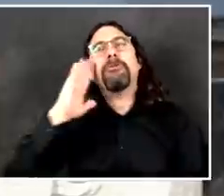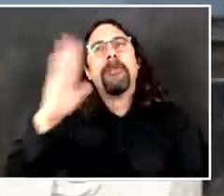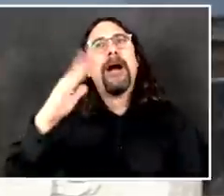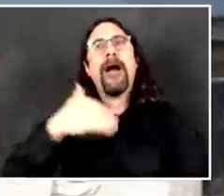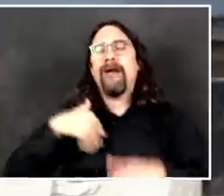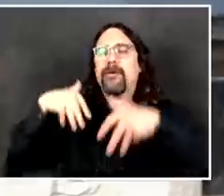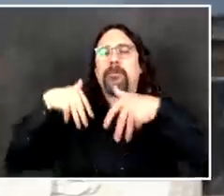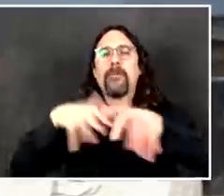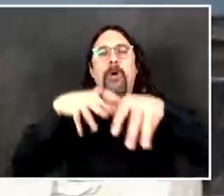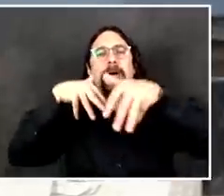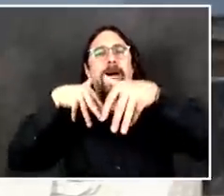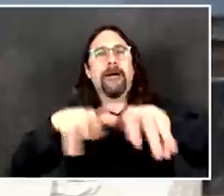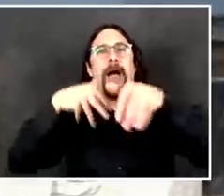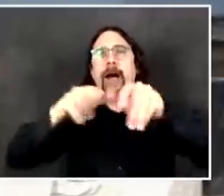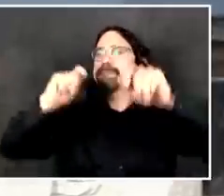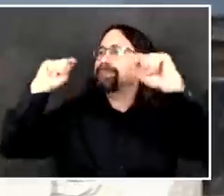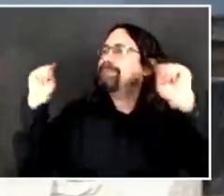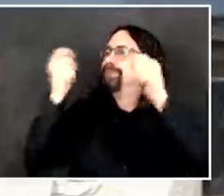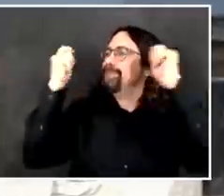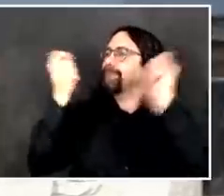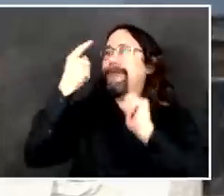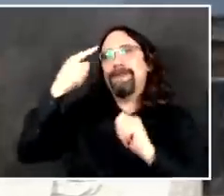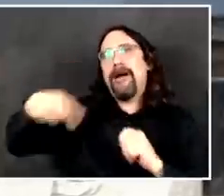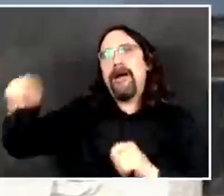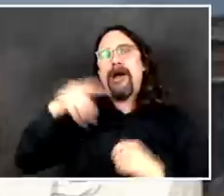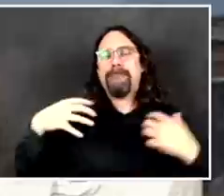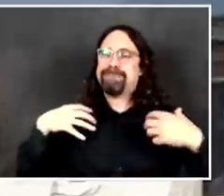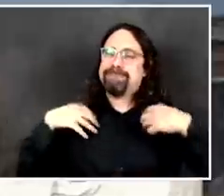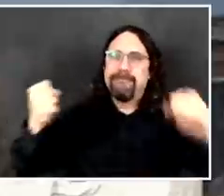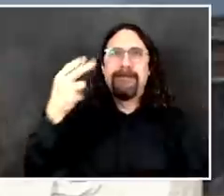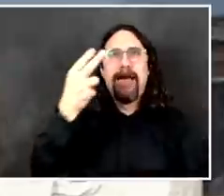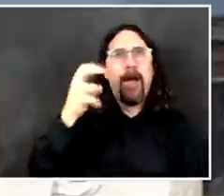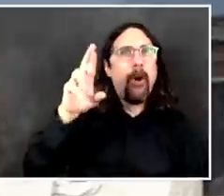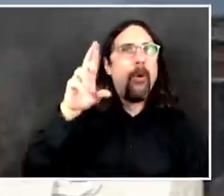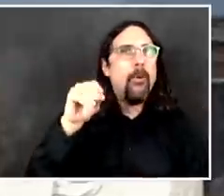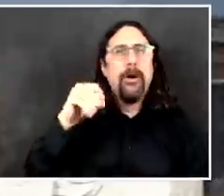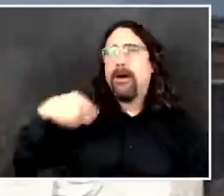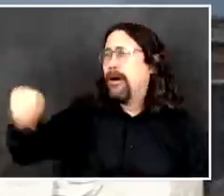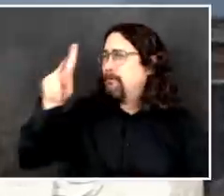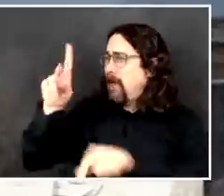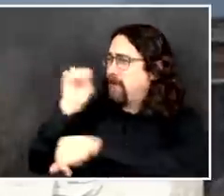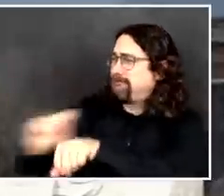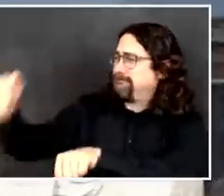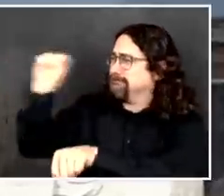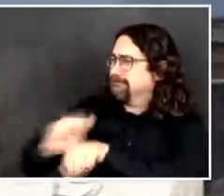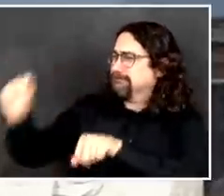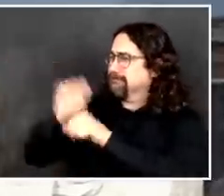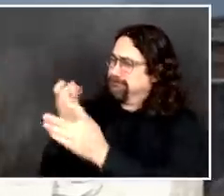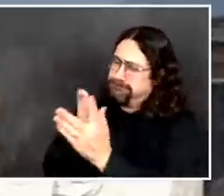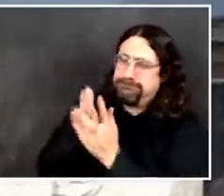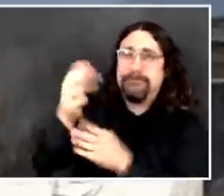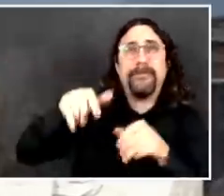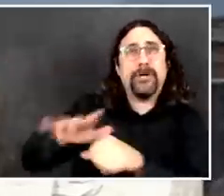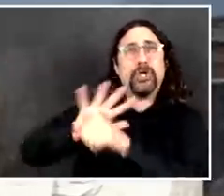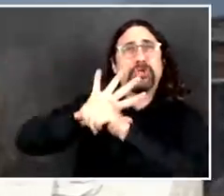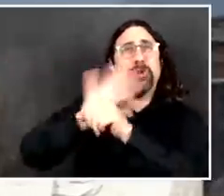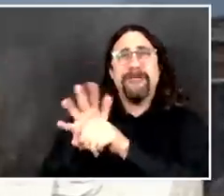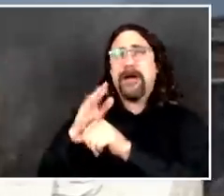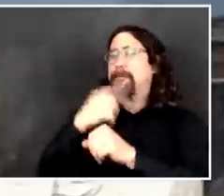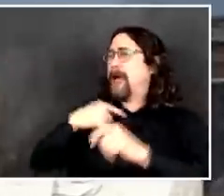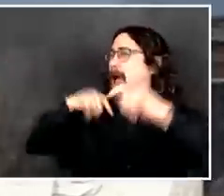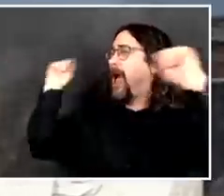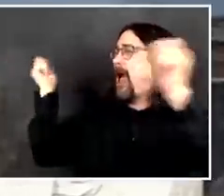think about anything else is we will take a time, as only New York City can do, to throw the biggest,